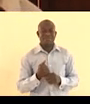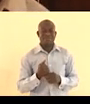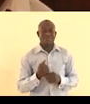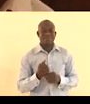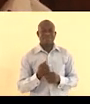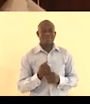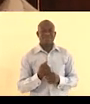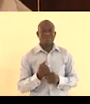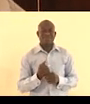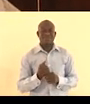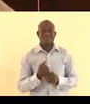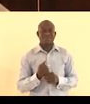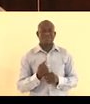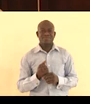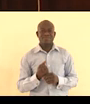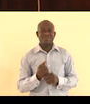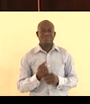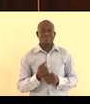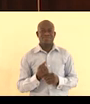rejections.